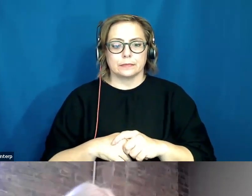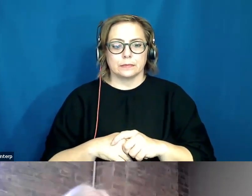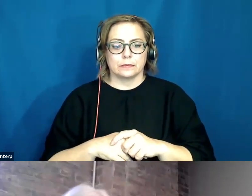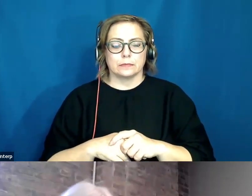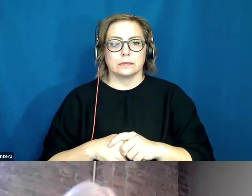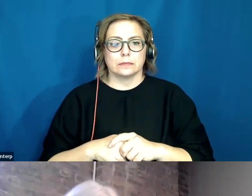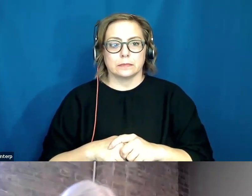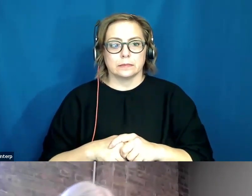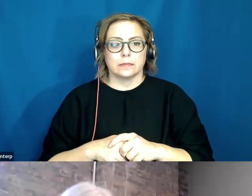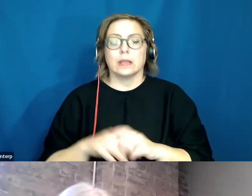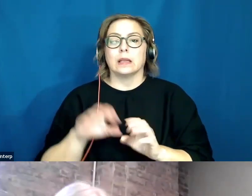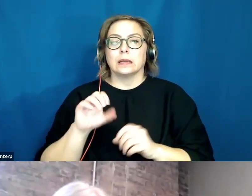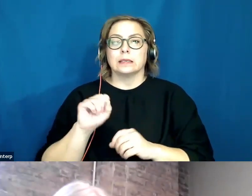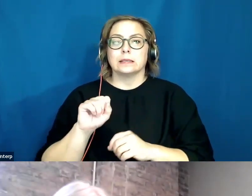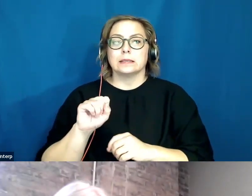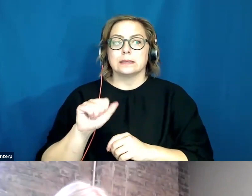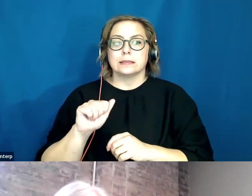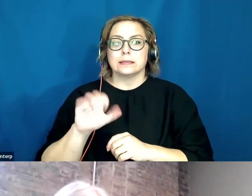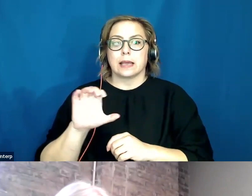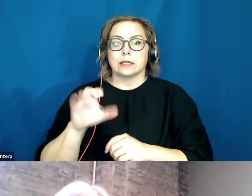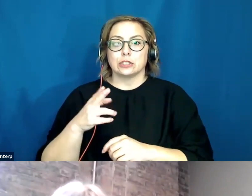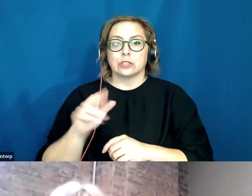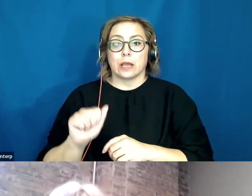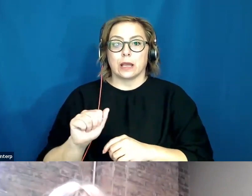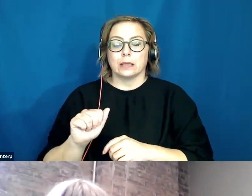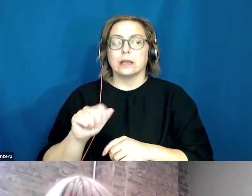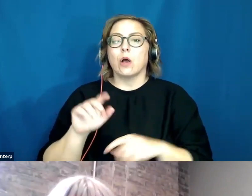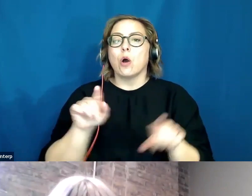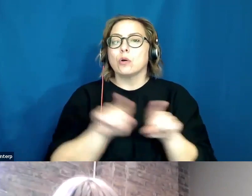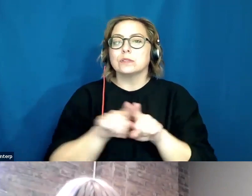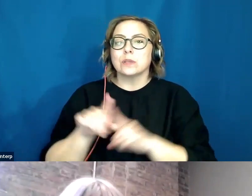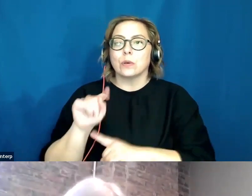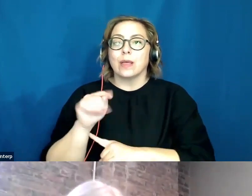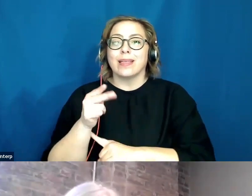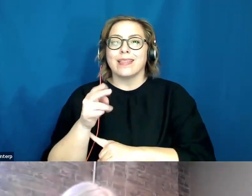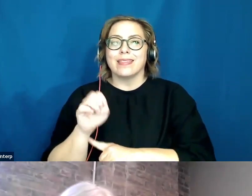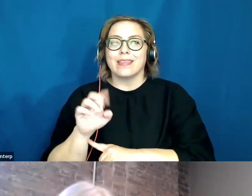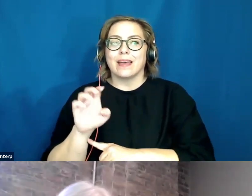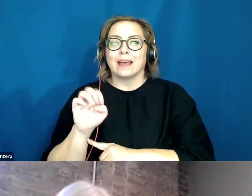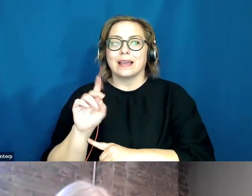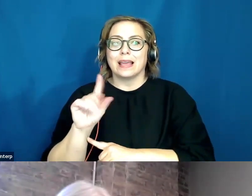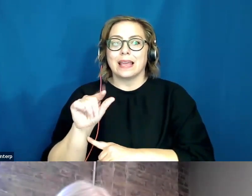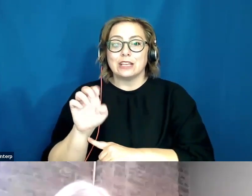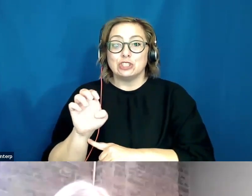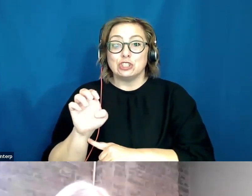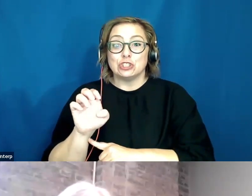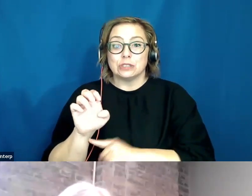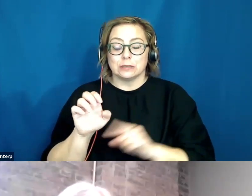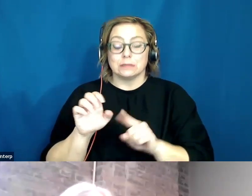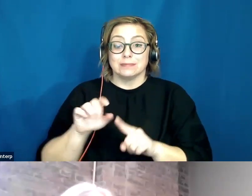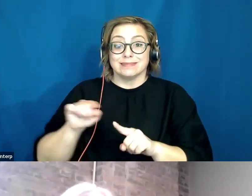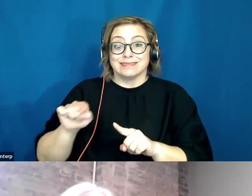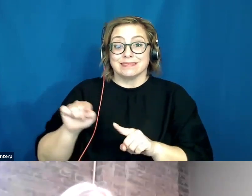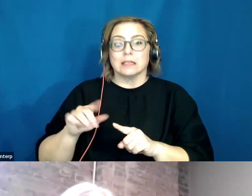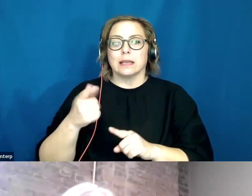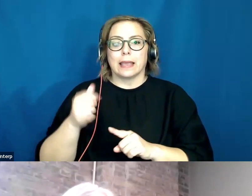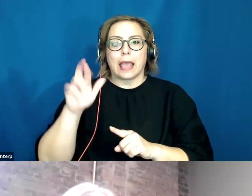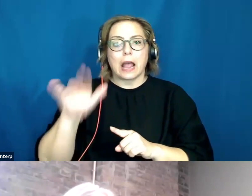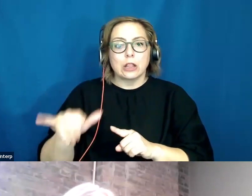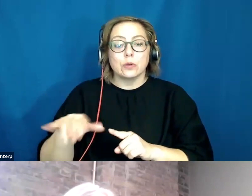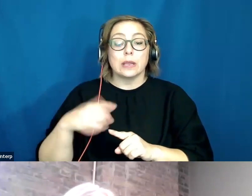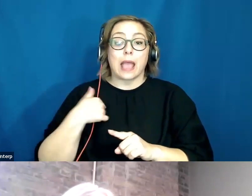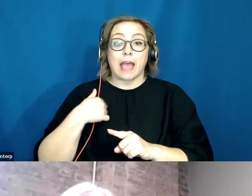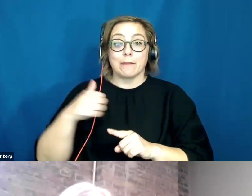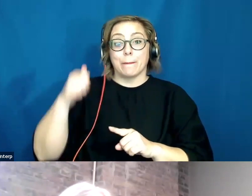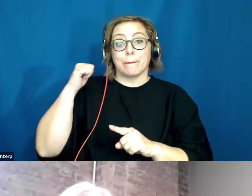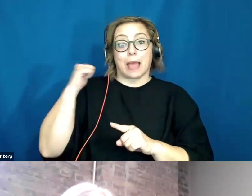And Morgan, I would suggest hooking up with the Edge Gallery as well, which is next door to MAWA. They have a ceramic studio in the